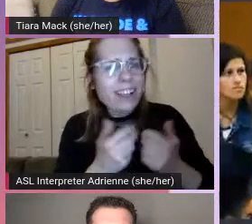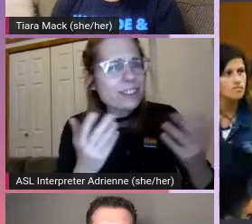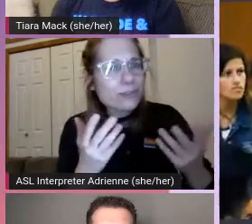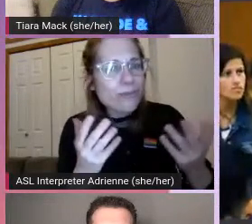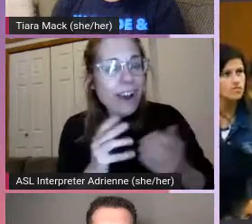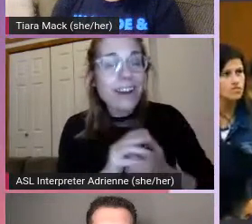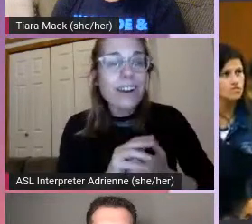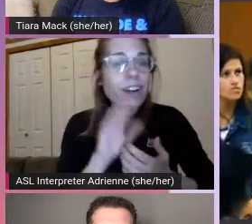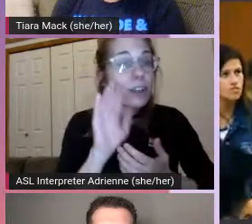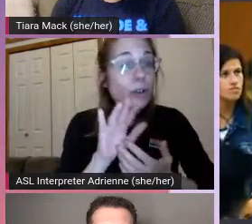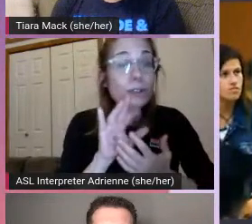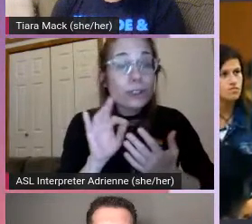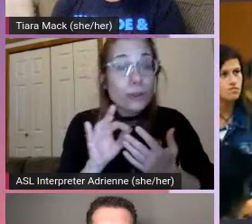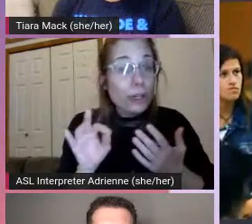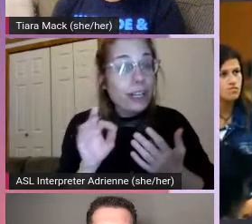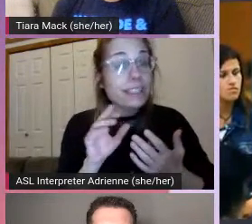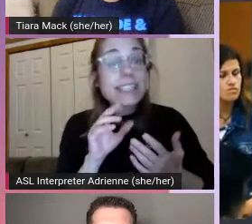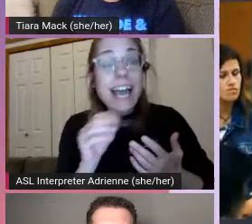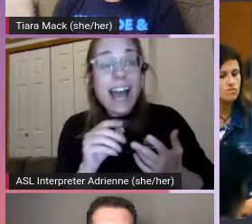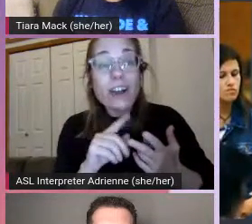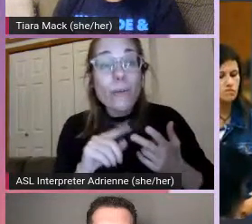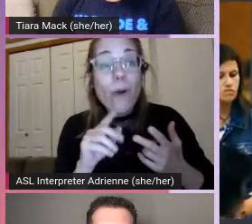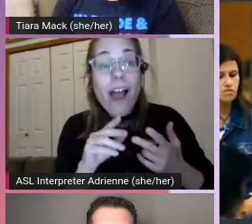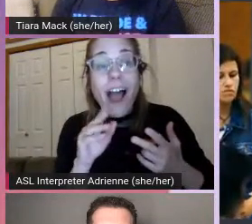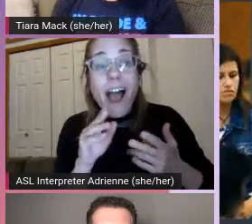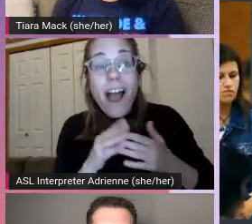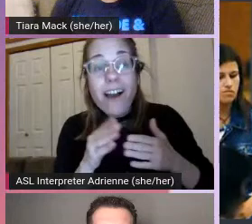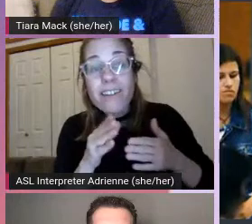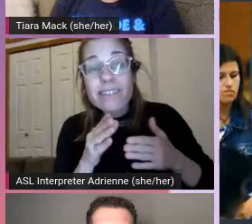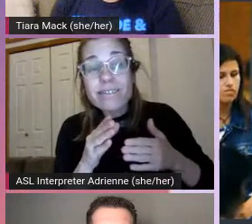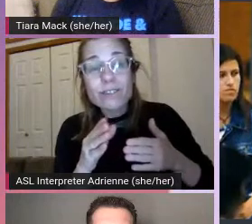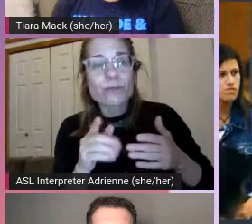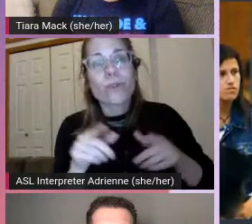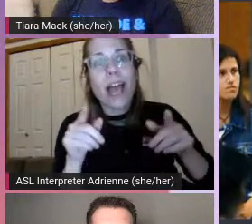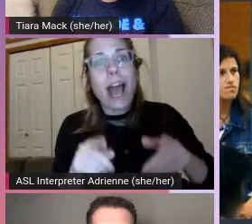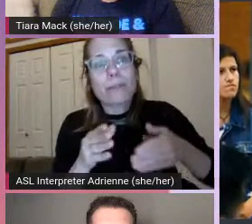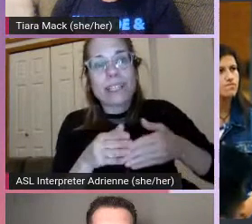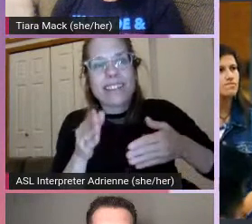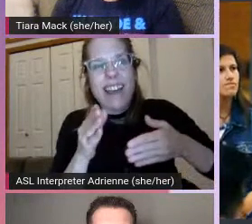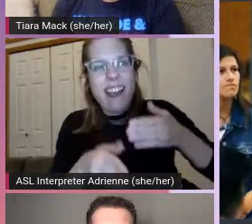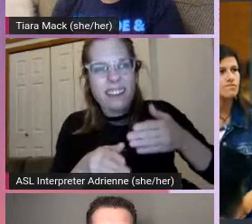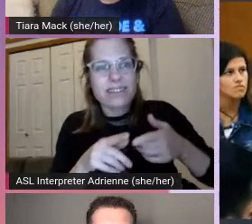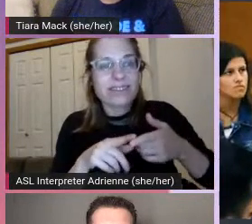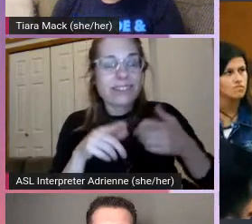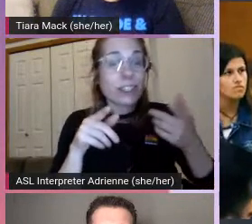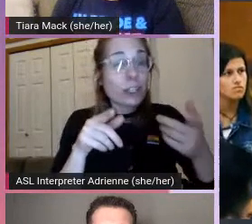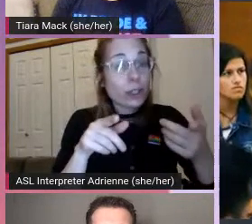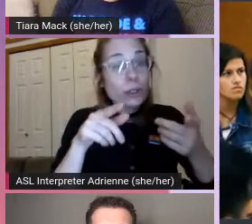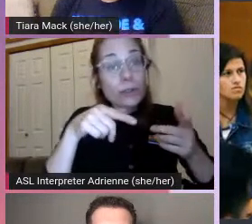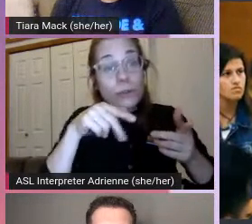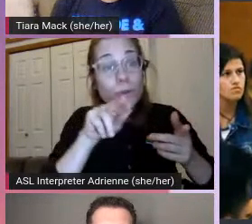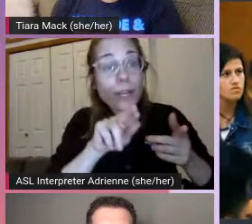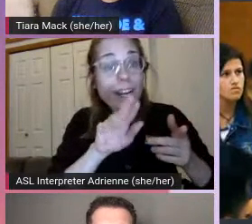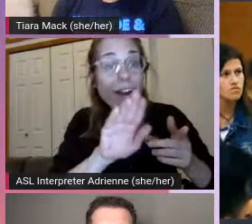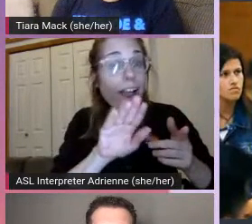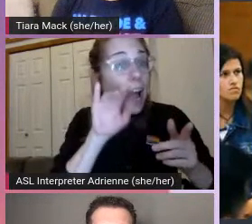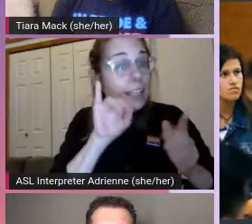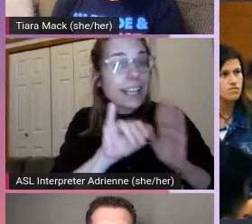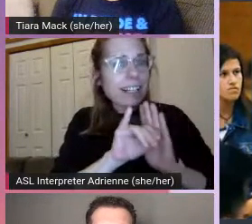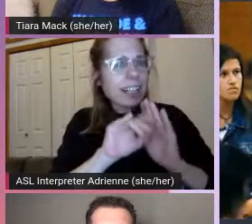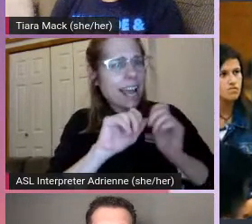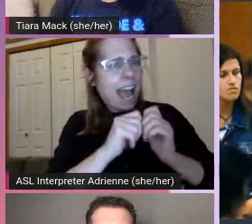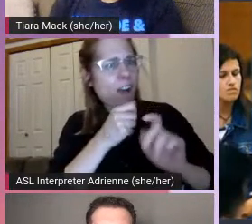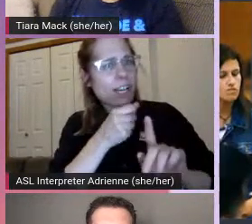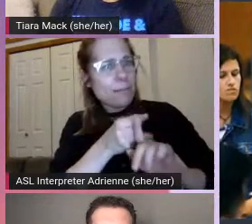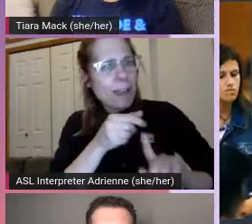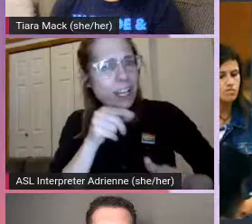your queer identity, and how has it shaped how you view either sports, athletics, healthcare, or housing?